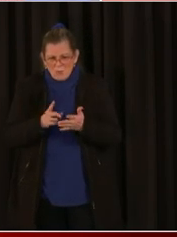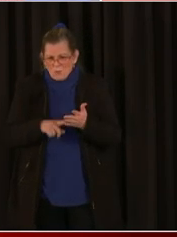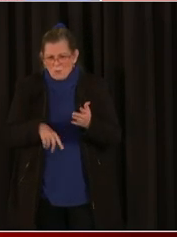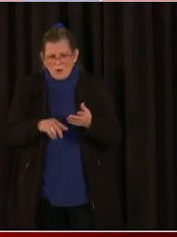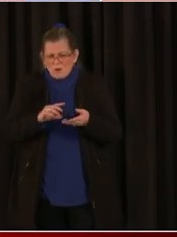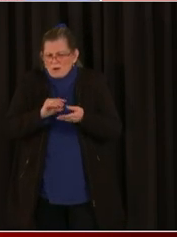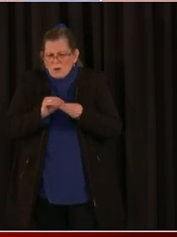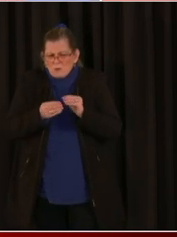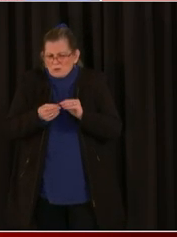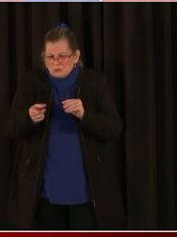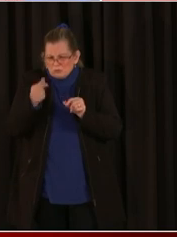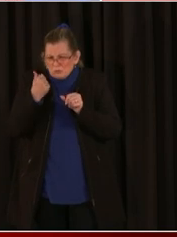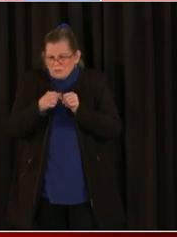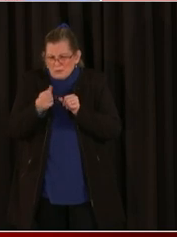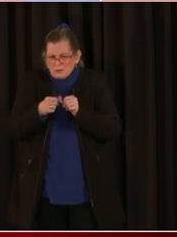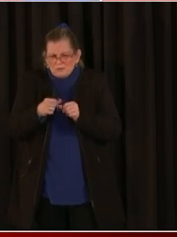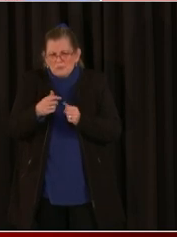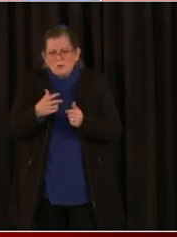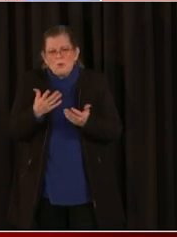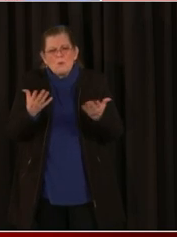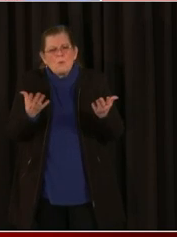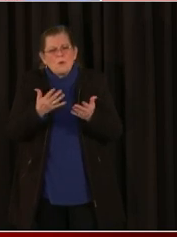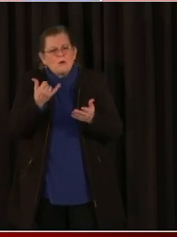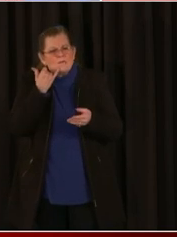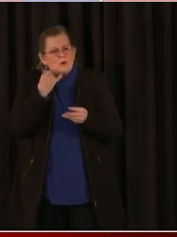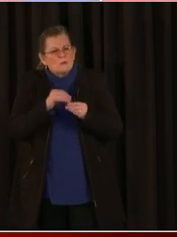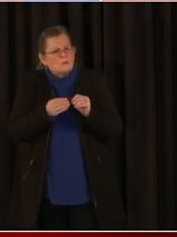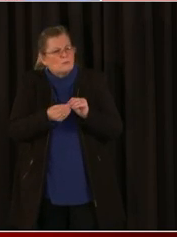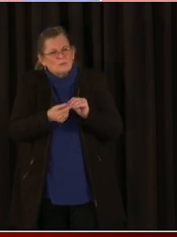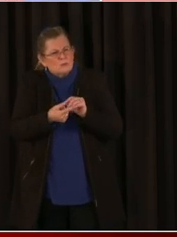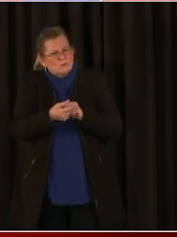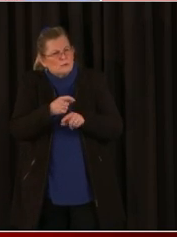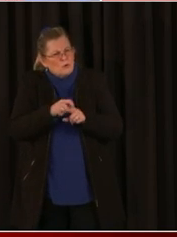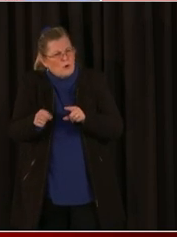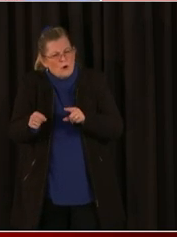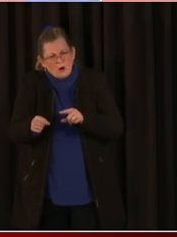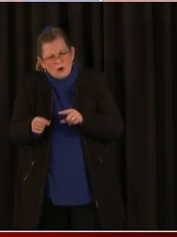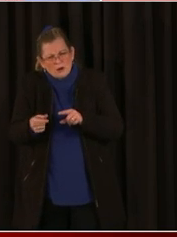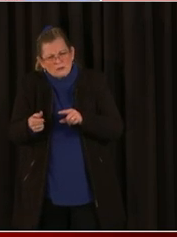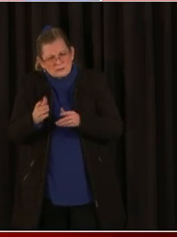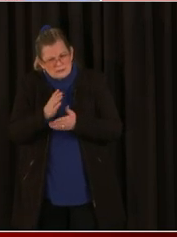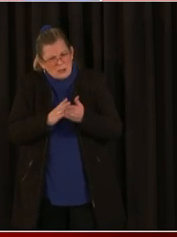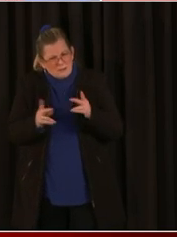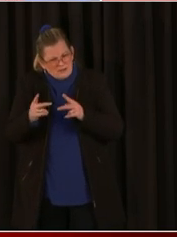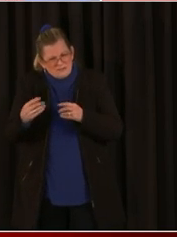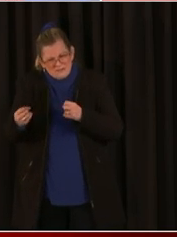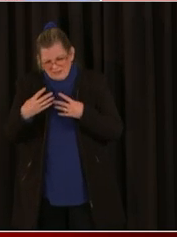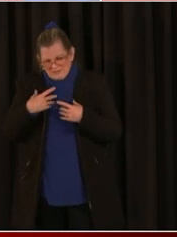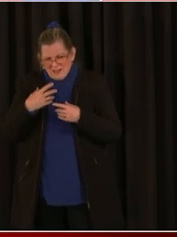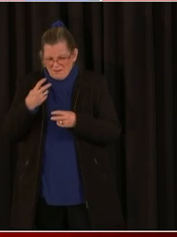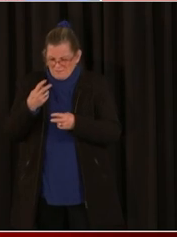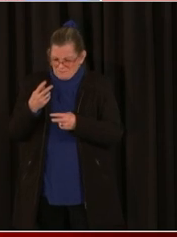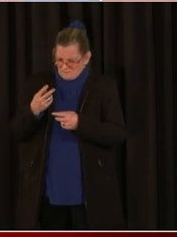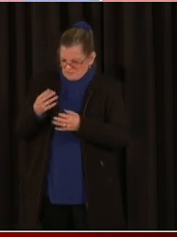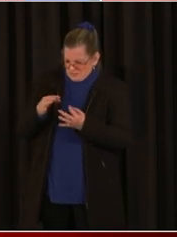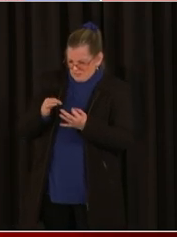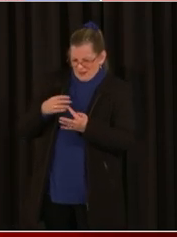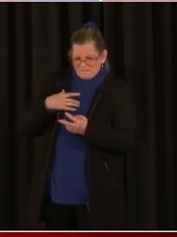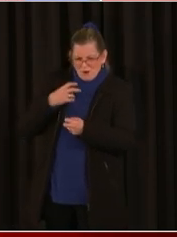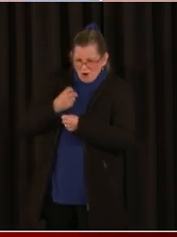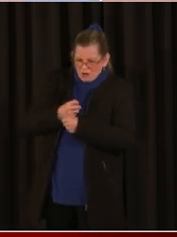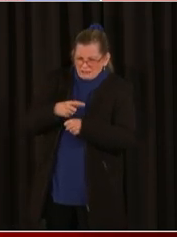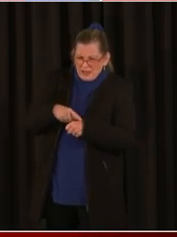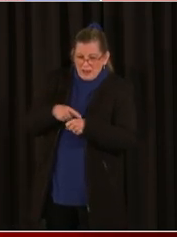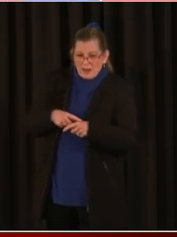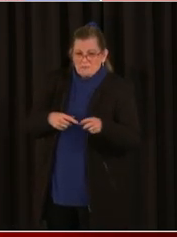What number do you call? And I mean, 'cause I've gotten some feedback from people that have had difficulties. People,